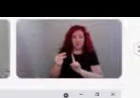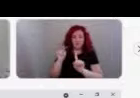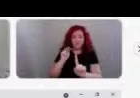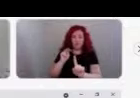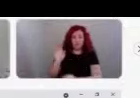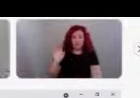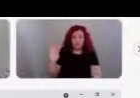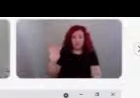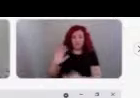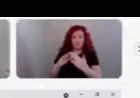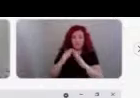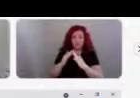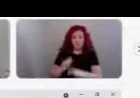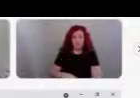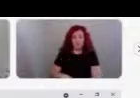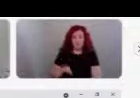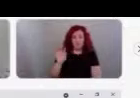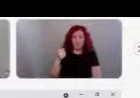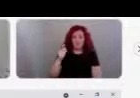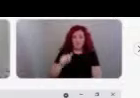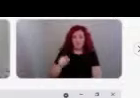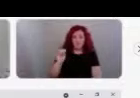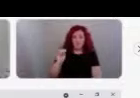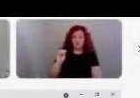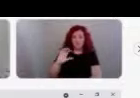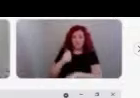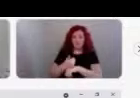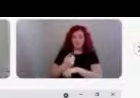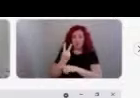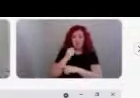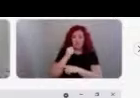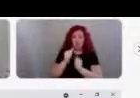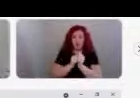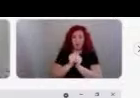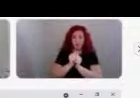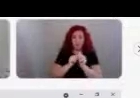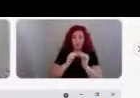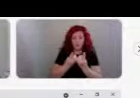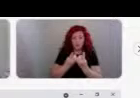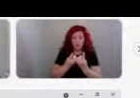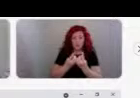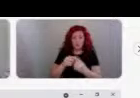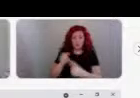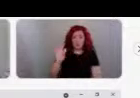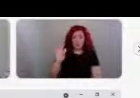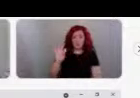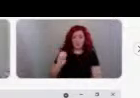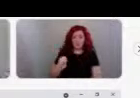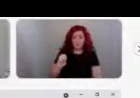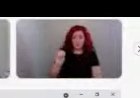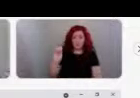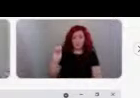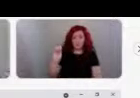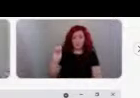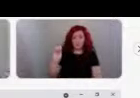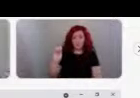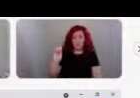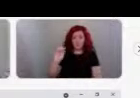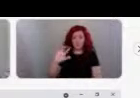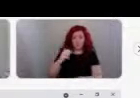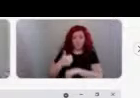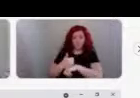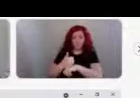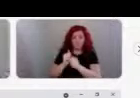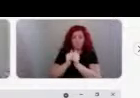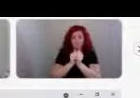community 10.0 creates two non-competitive districts while 9.0 comp com creates competitive